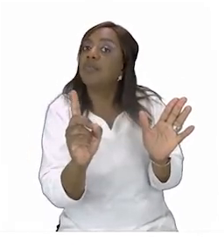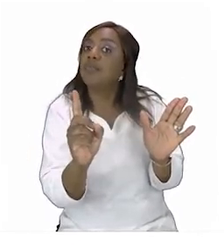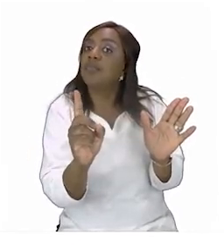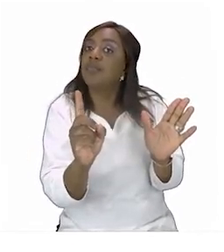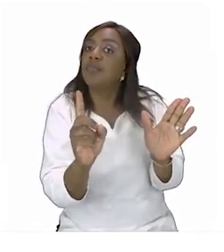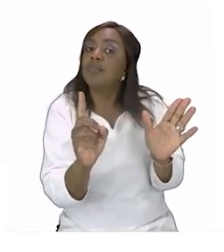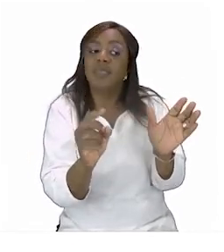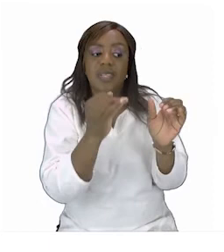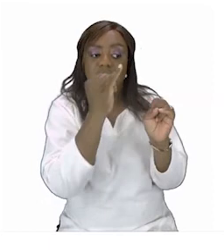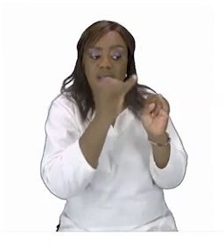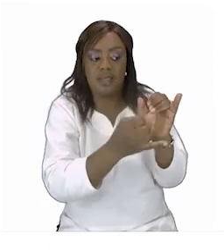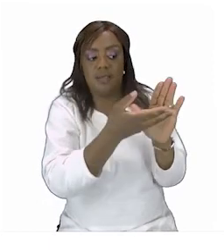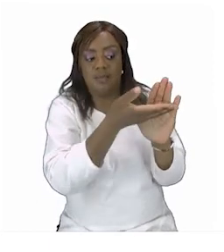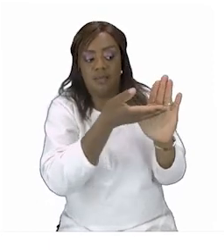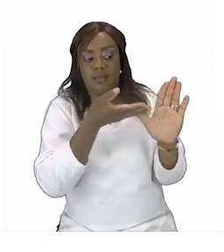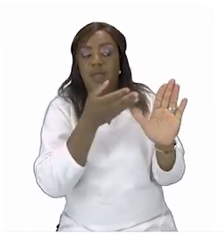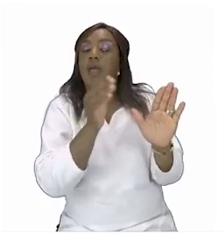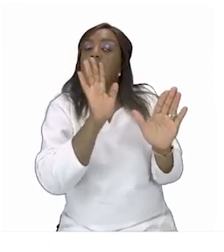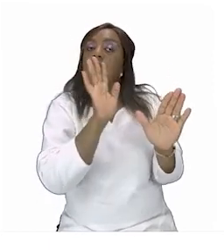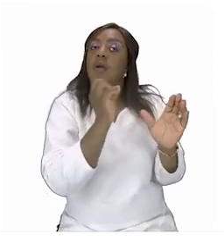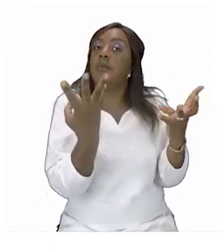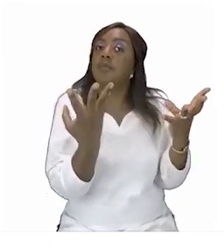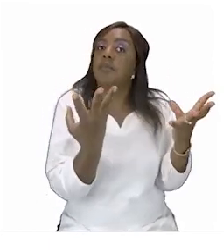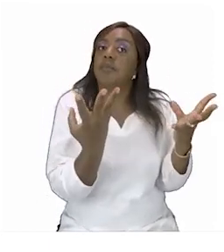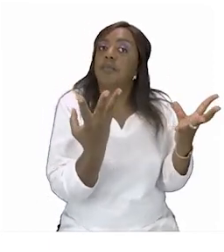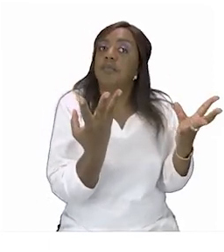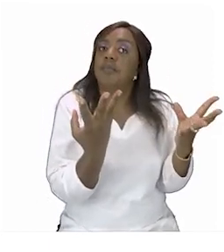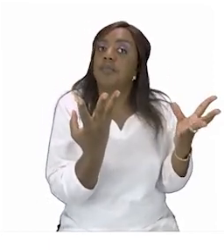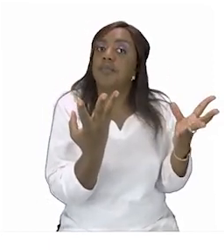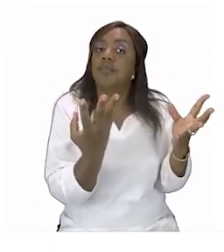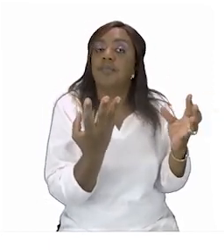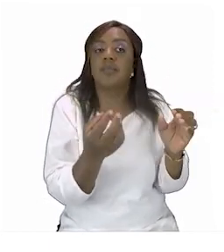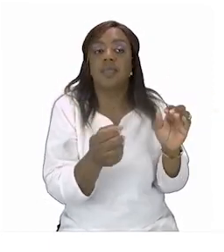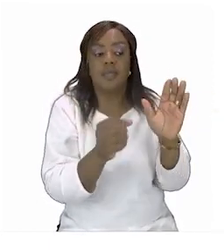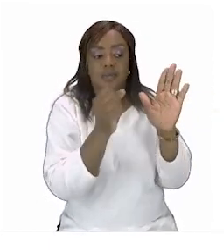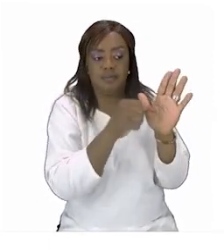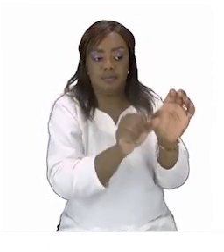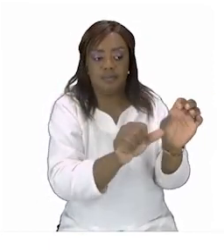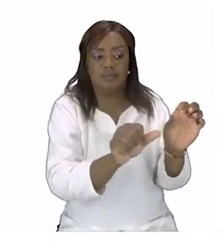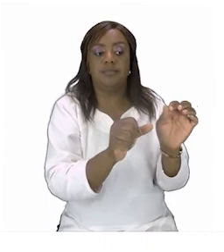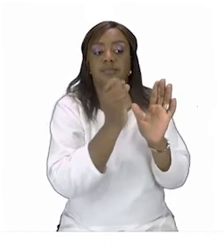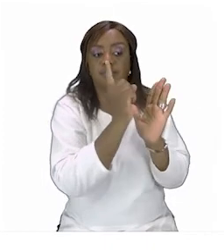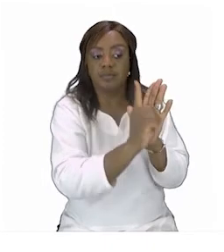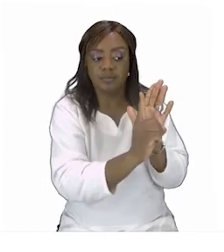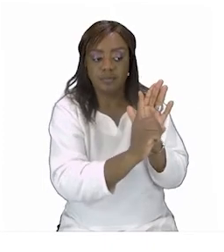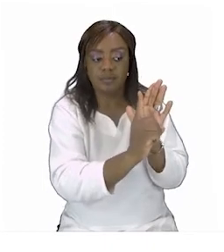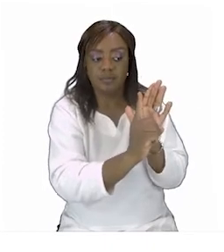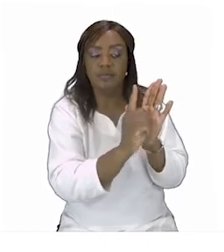the rest of the donuts that are not crossed out. Let's count them.